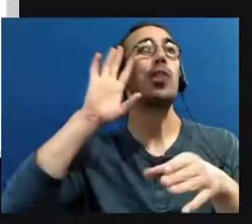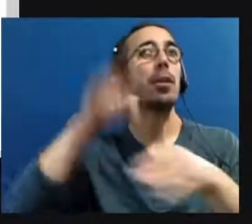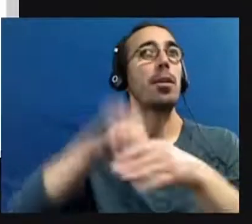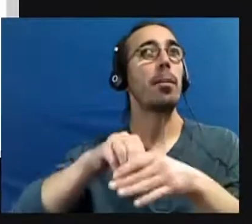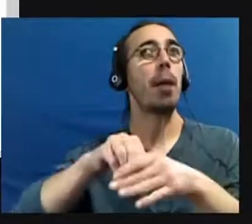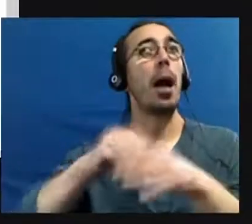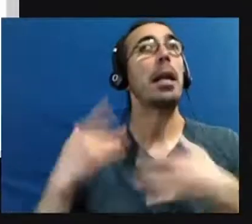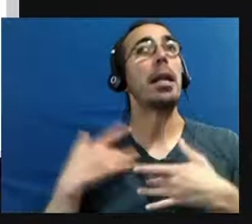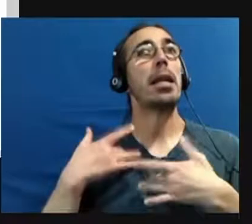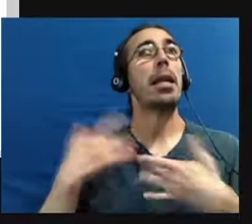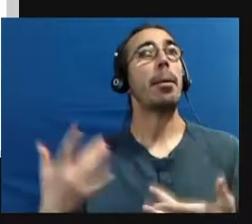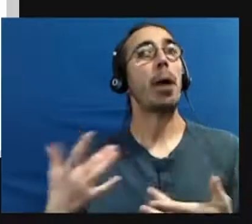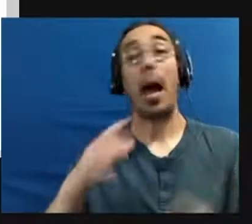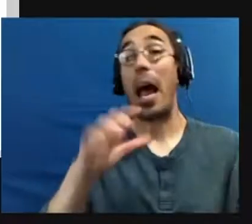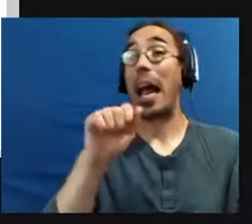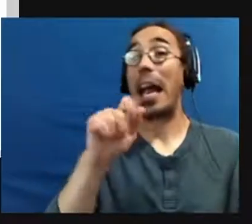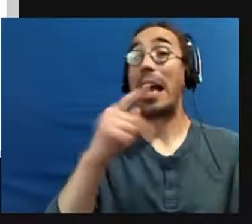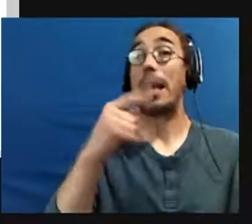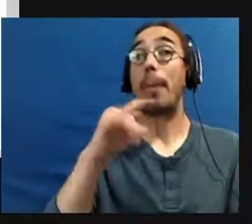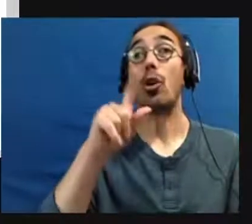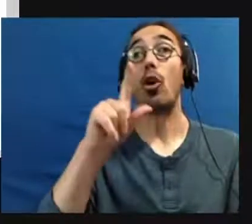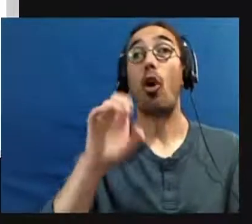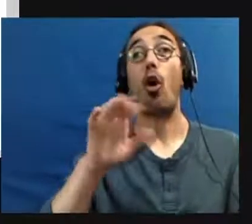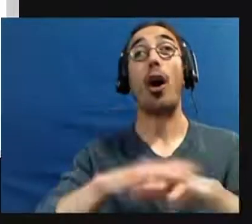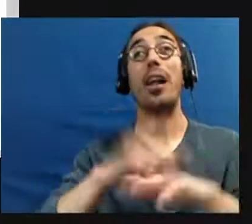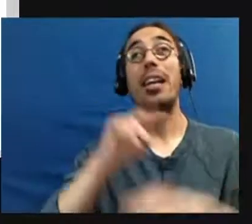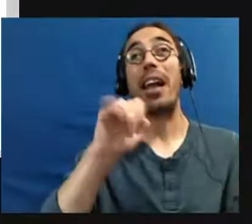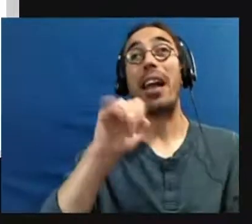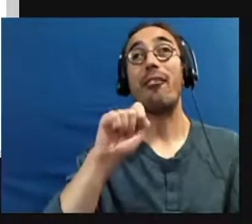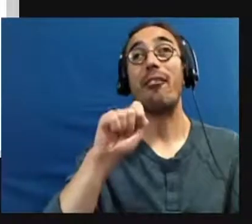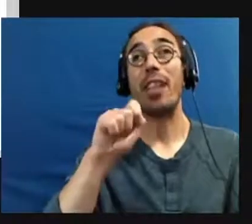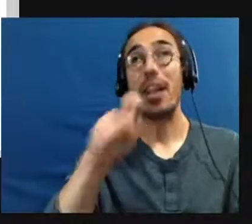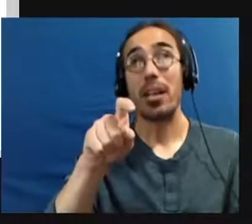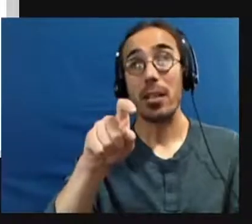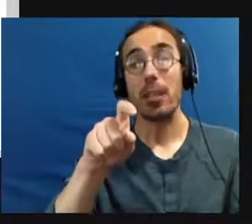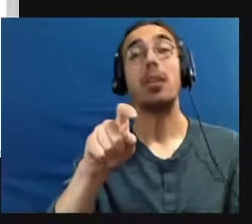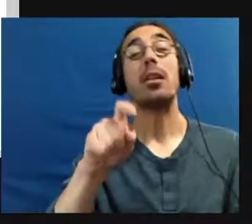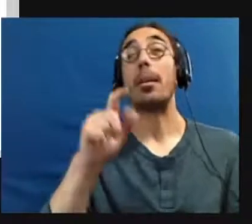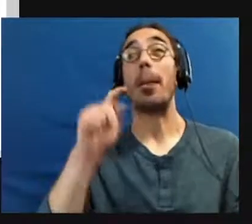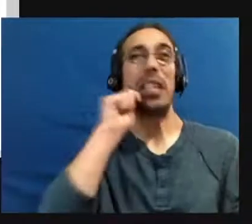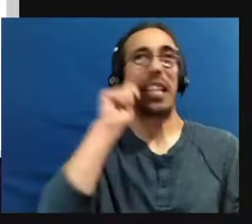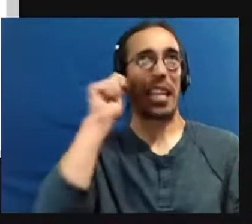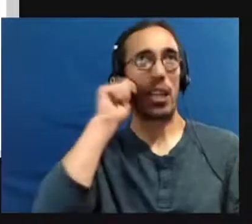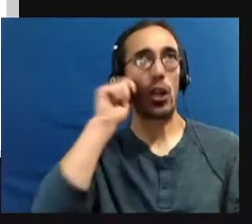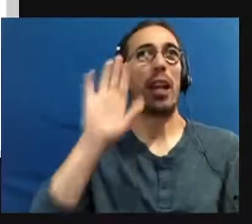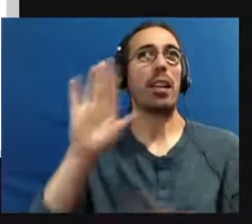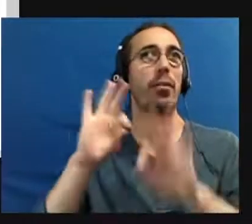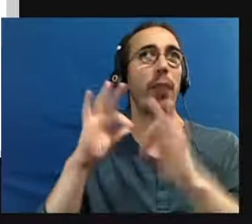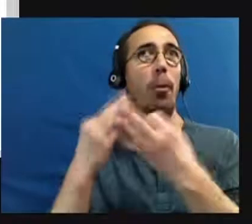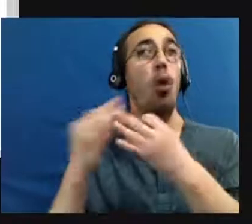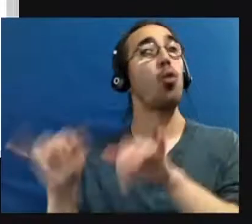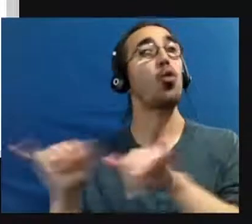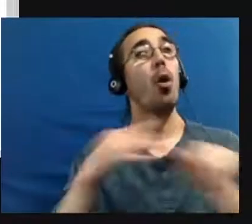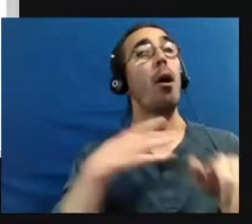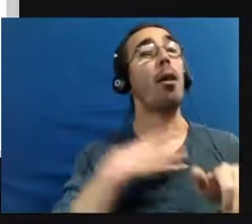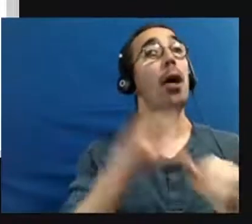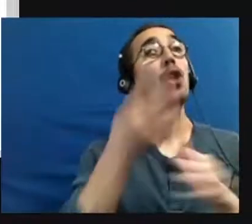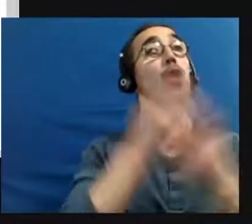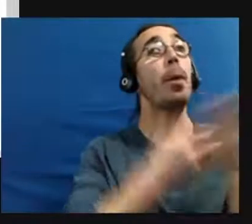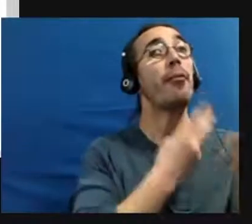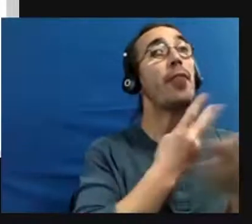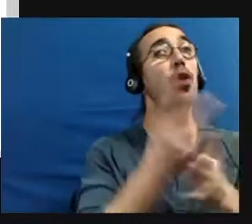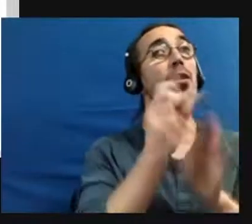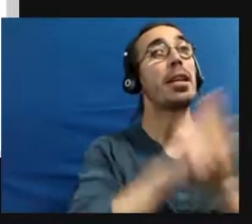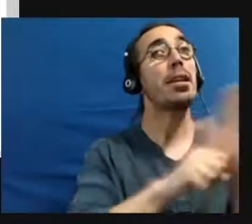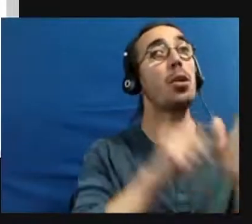Atypical on Netflix is really good. It's about an autistic teenager and his family. I also like that after some fails in season 1, they